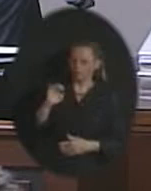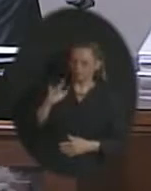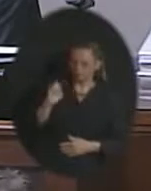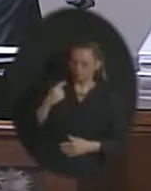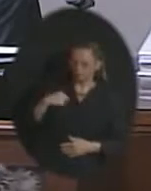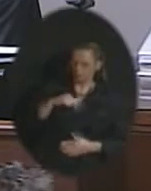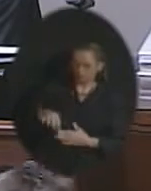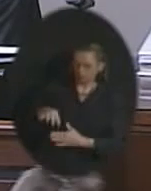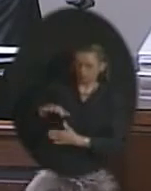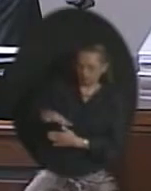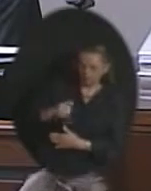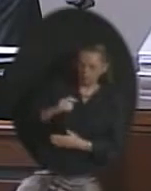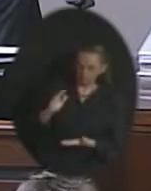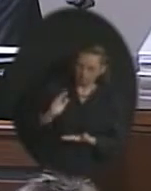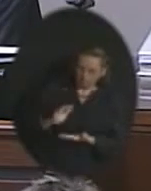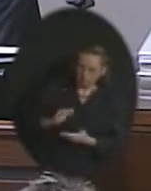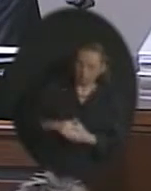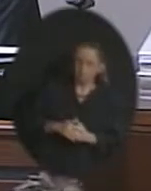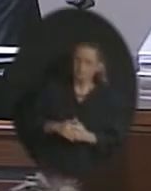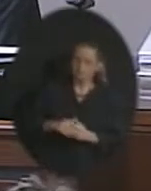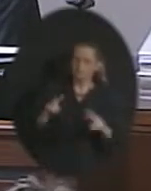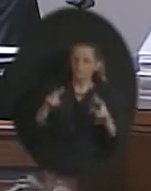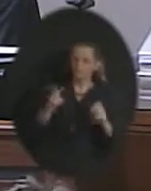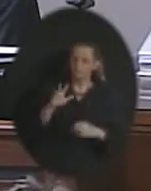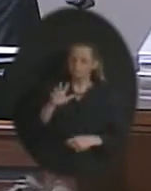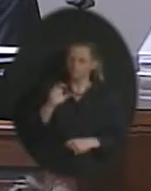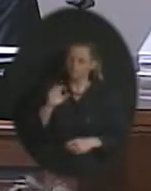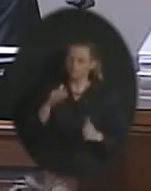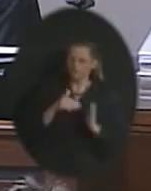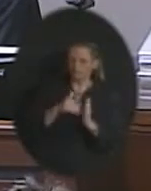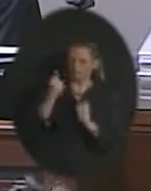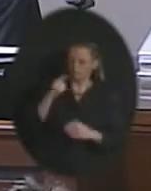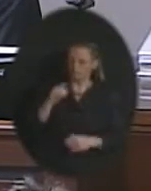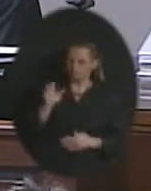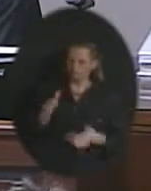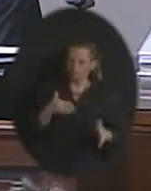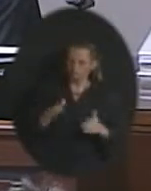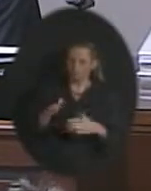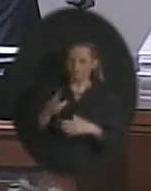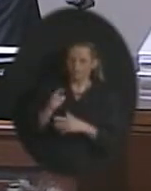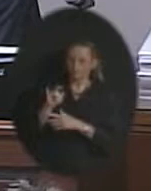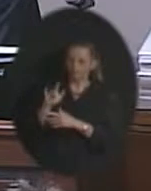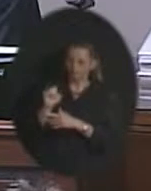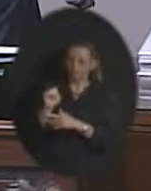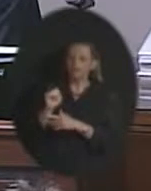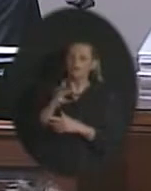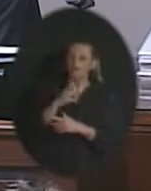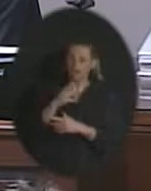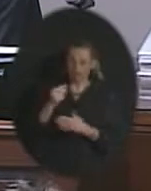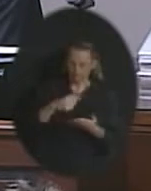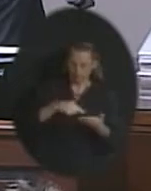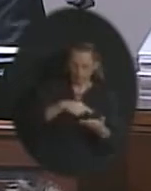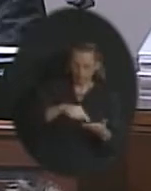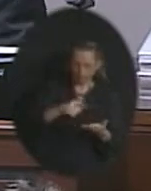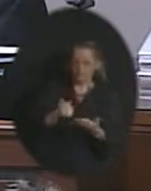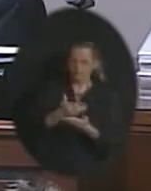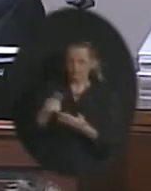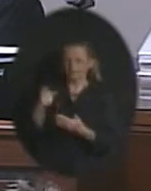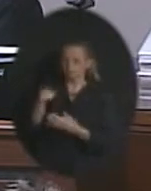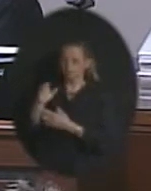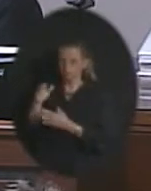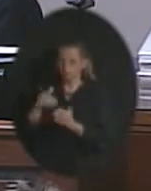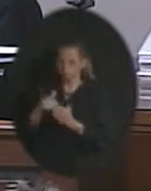for $500,000 for wind hail, which would include tornado. Everything else was a $100,000 deductible. So at least we